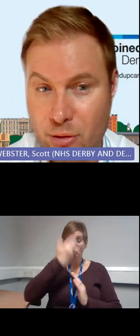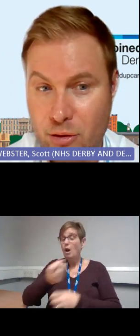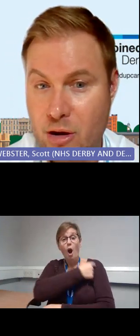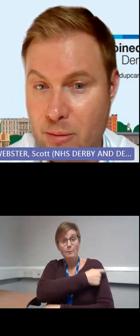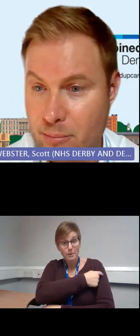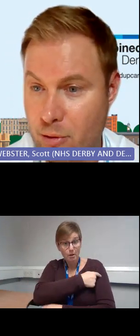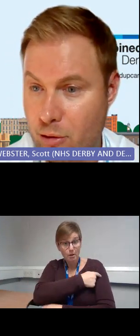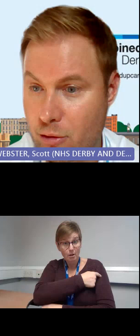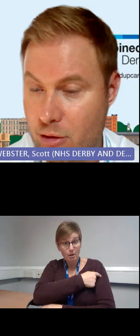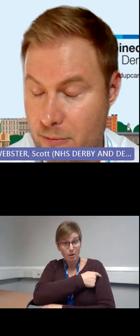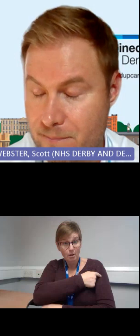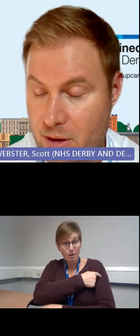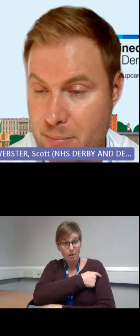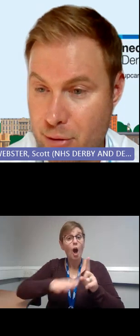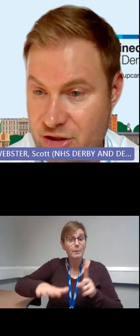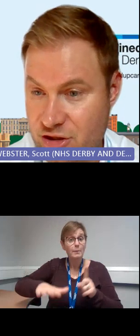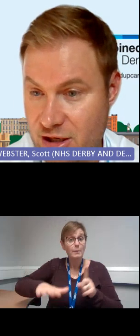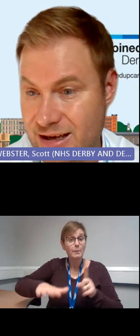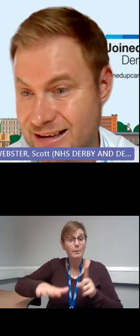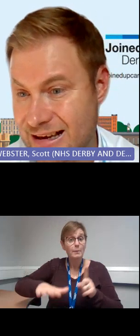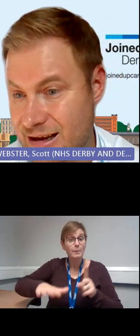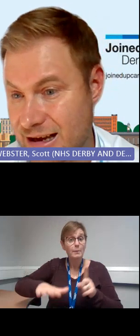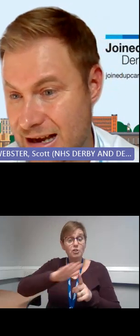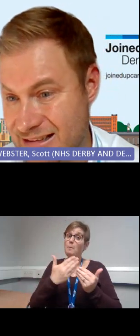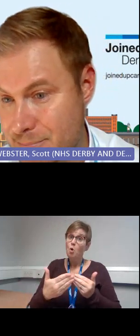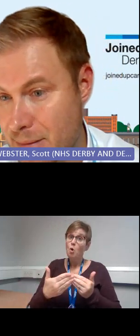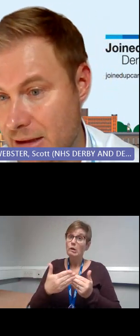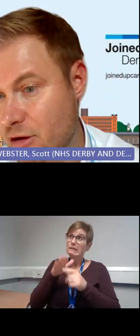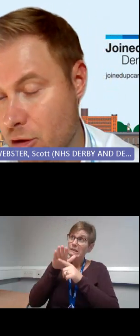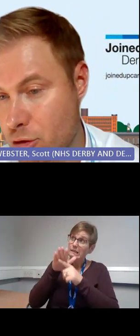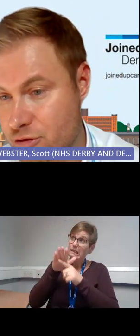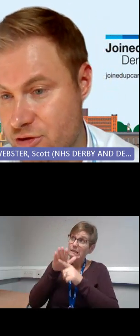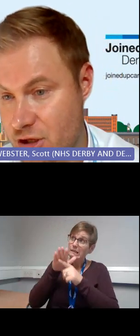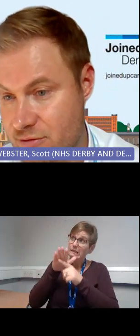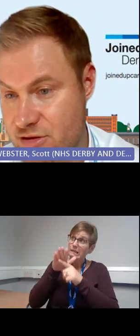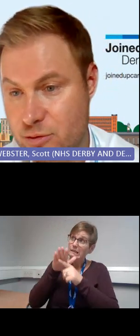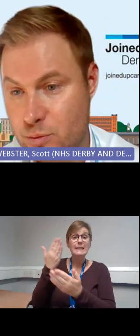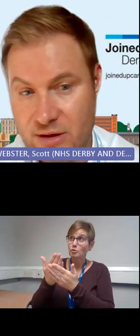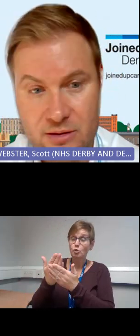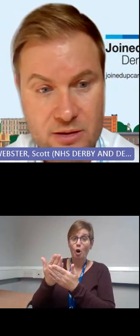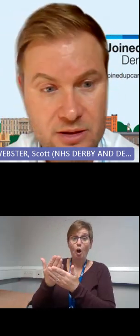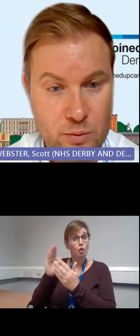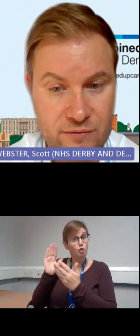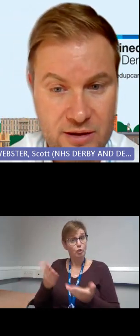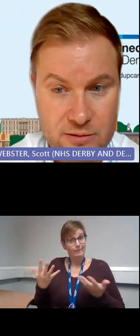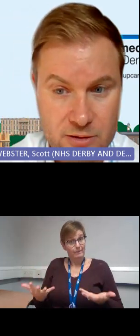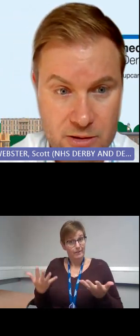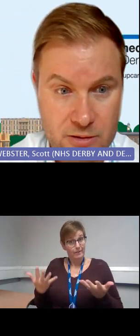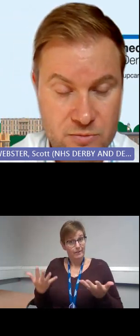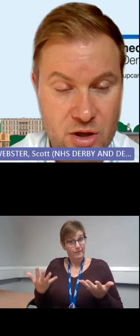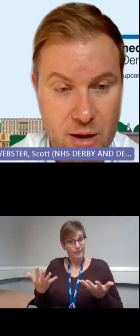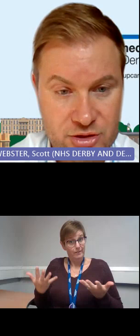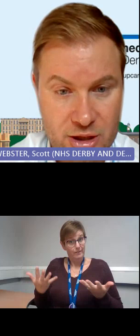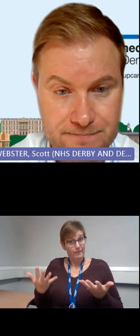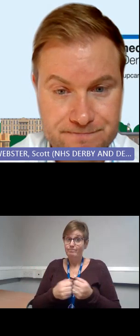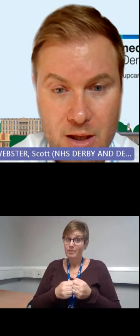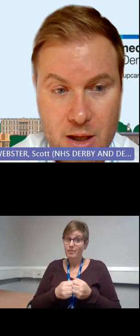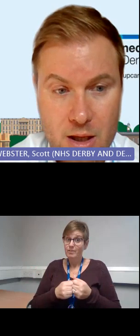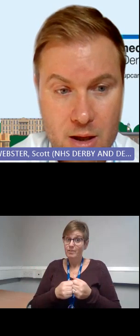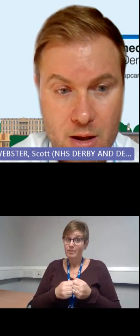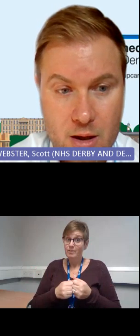leading to put more pressure and demand on current services within